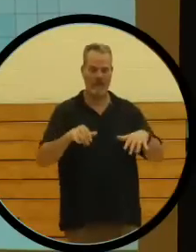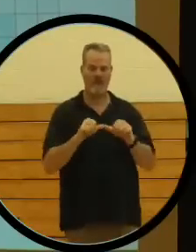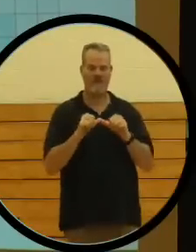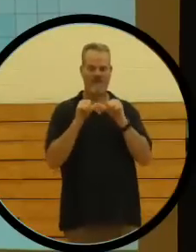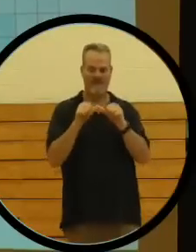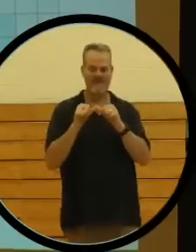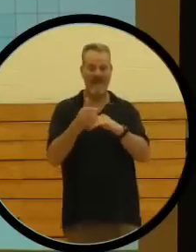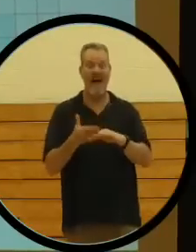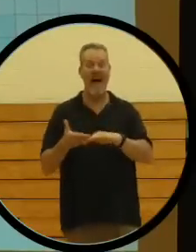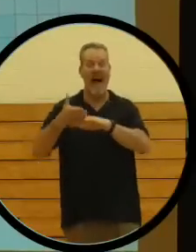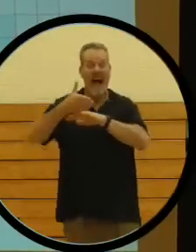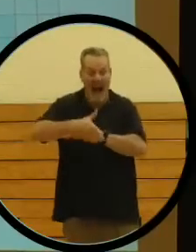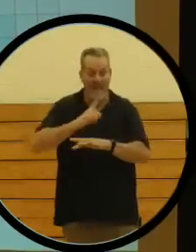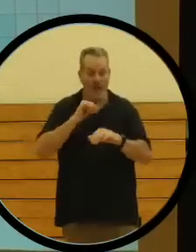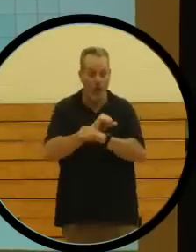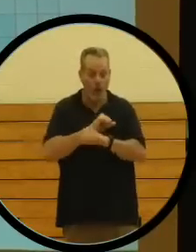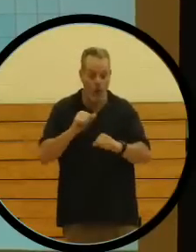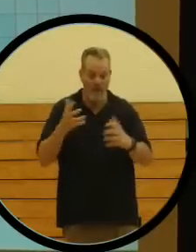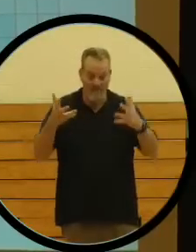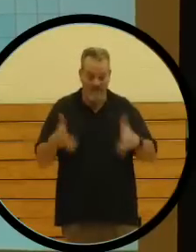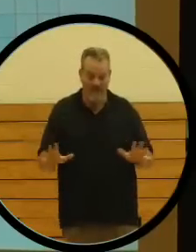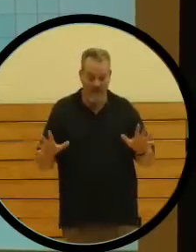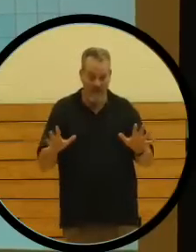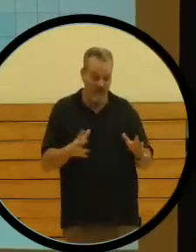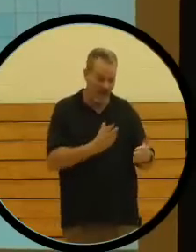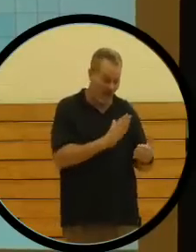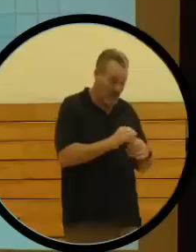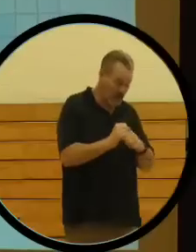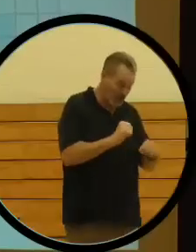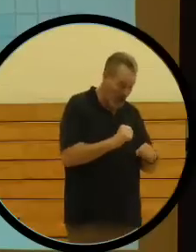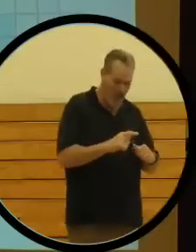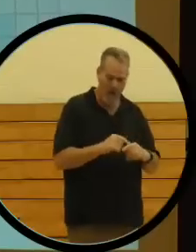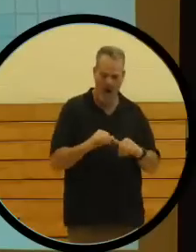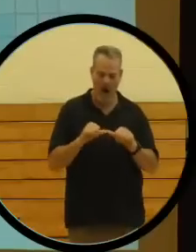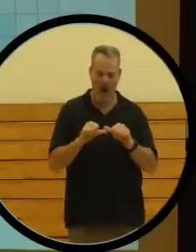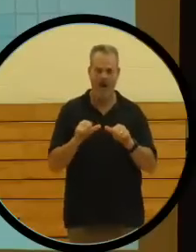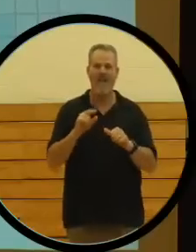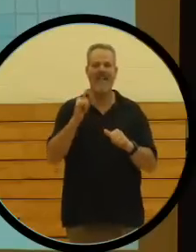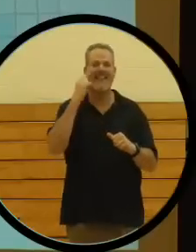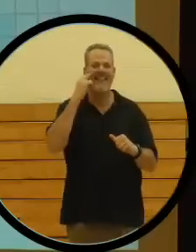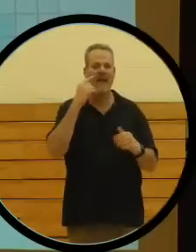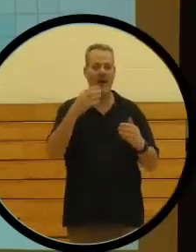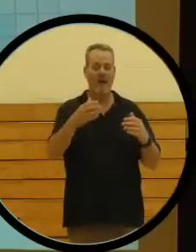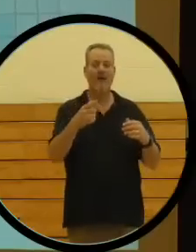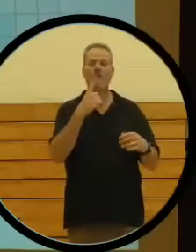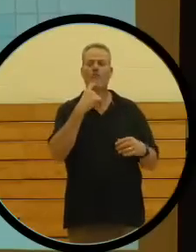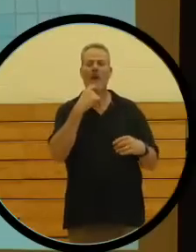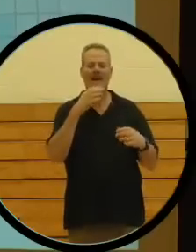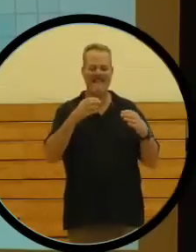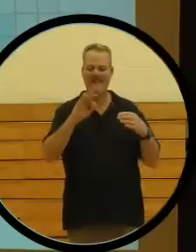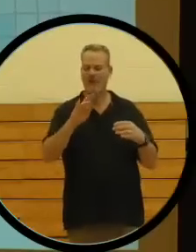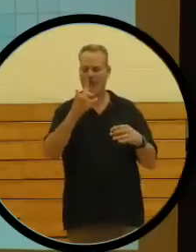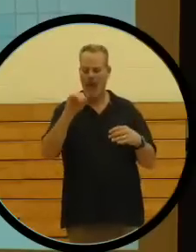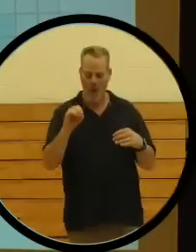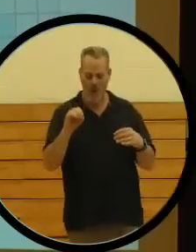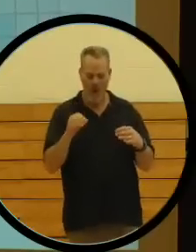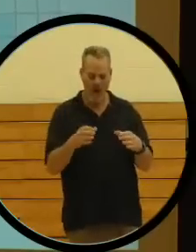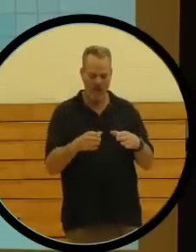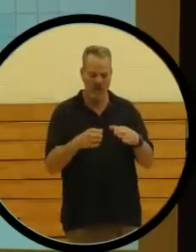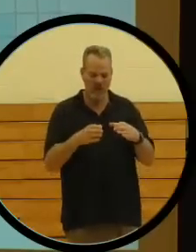continue after the actual earthquake shaking stops. So think of a bowl full of jello. I shake the bowl, I quit shaking